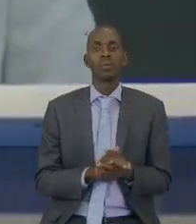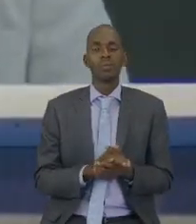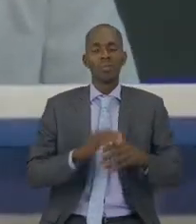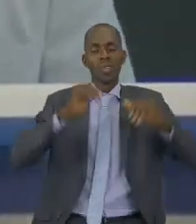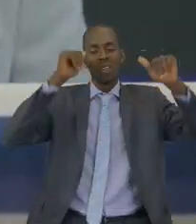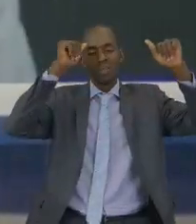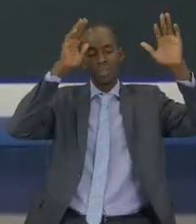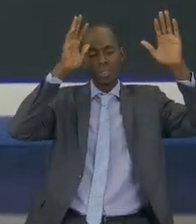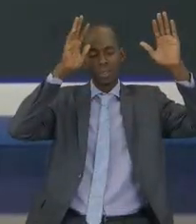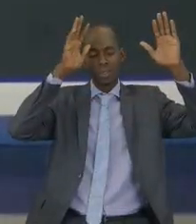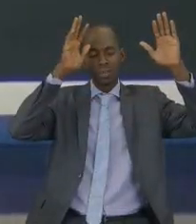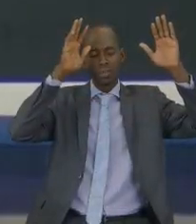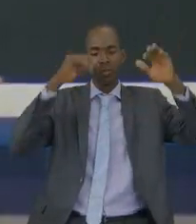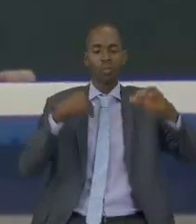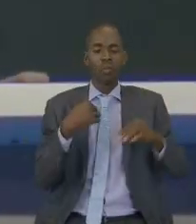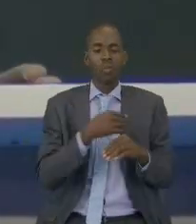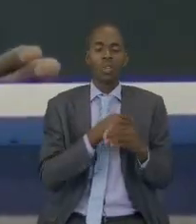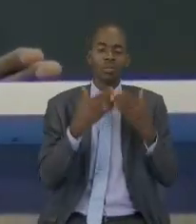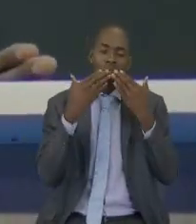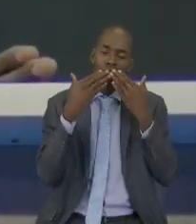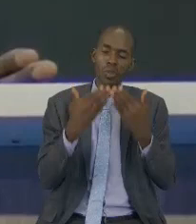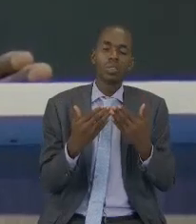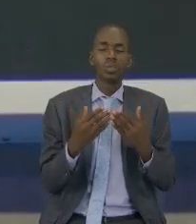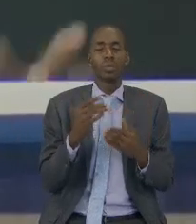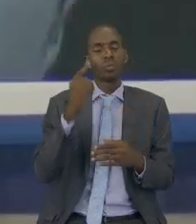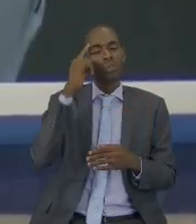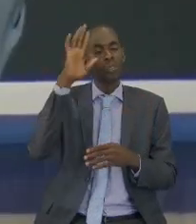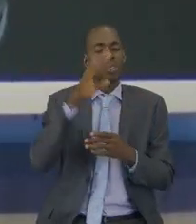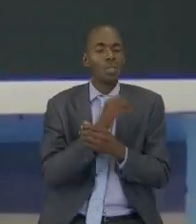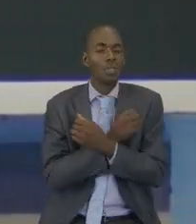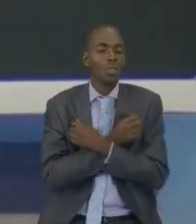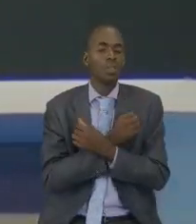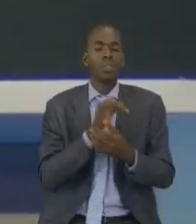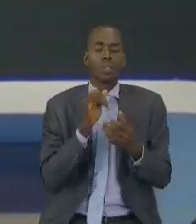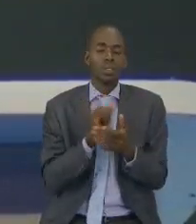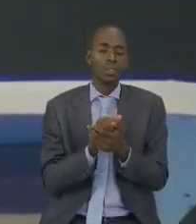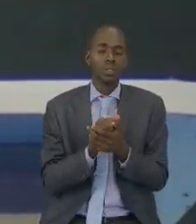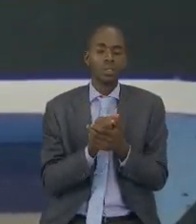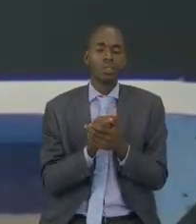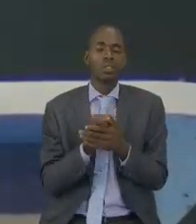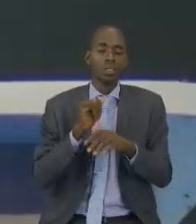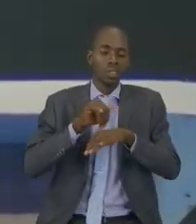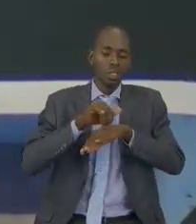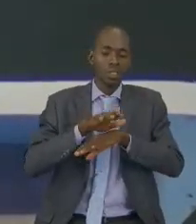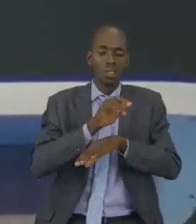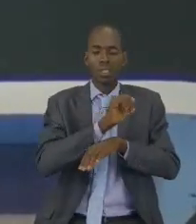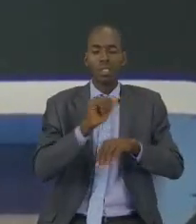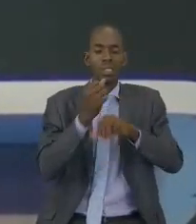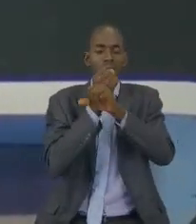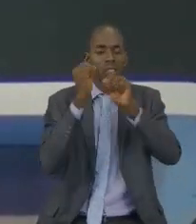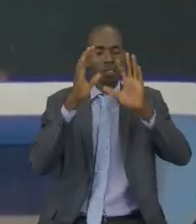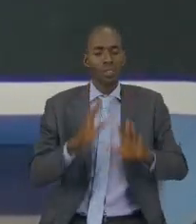Father, we thank you for your love that sent a Savior from